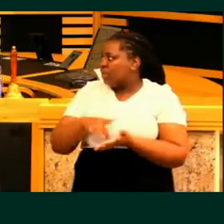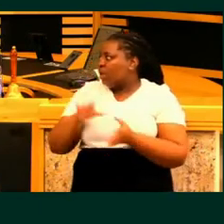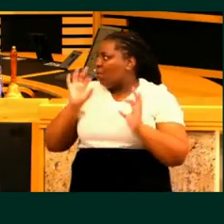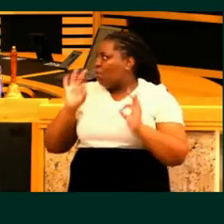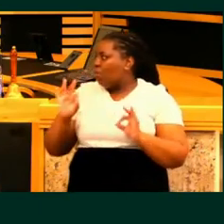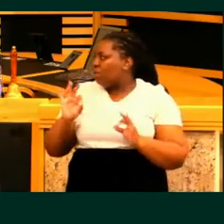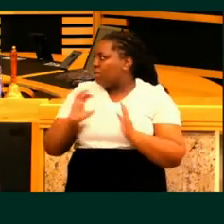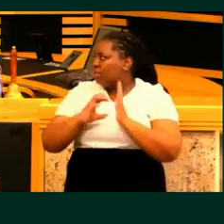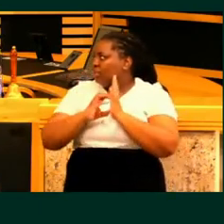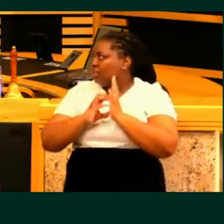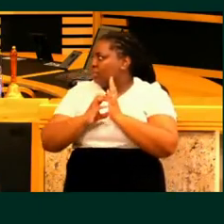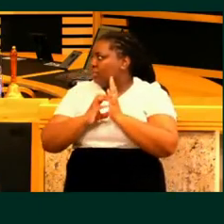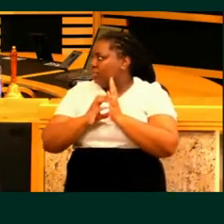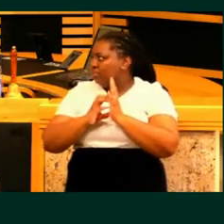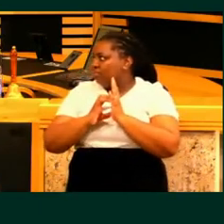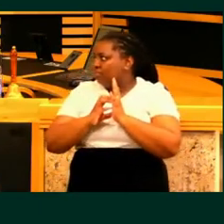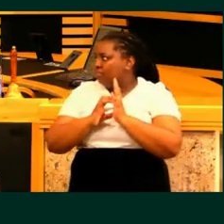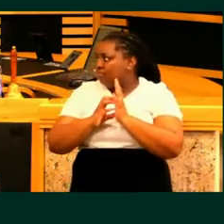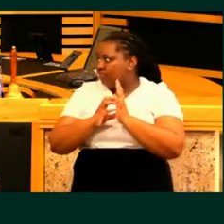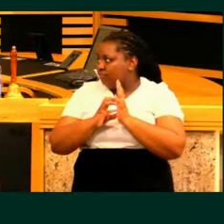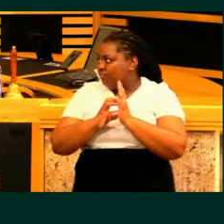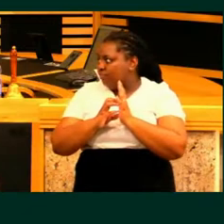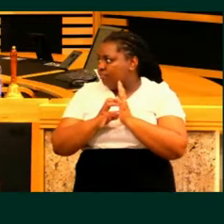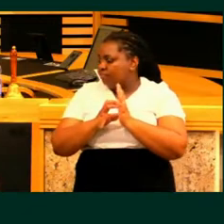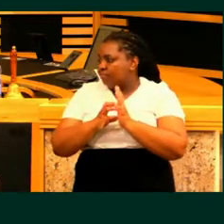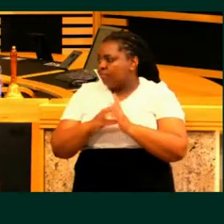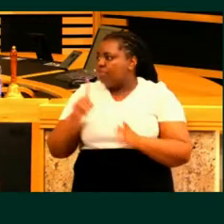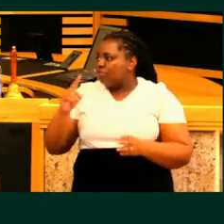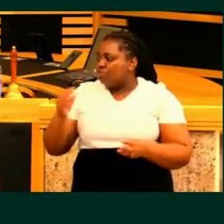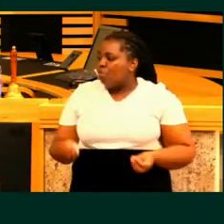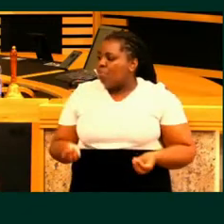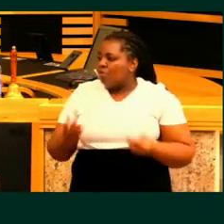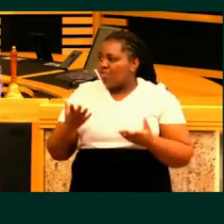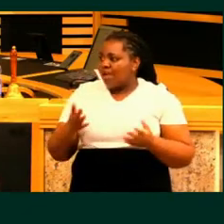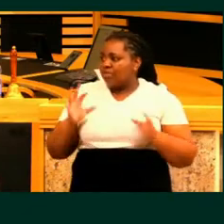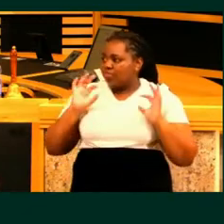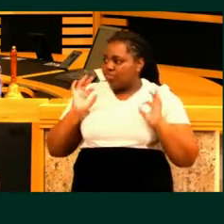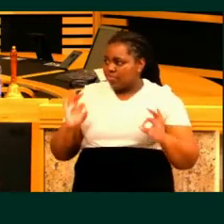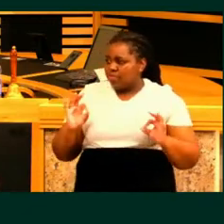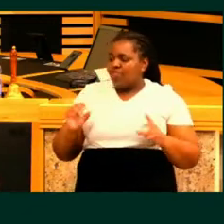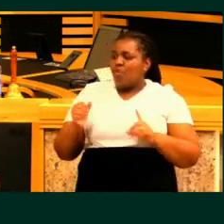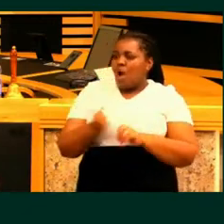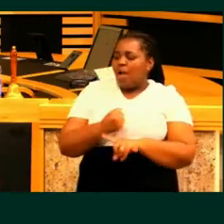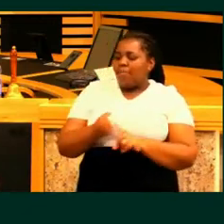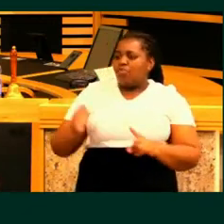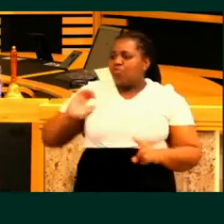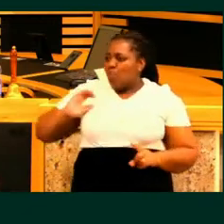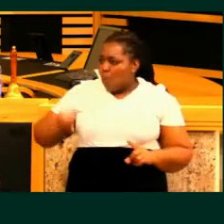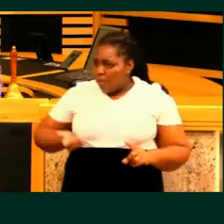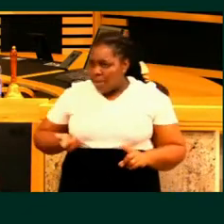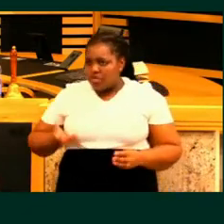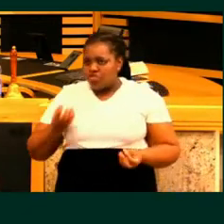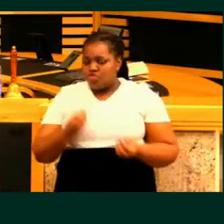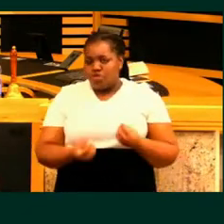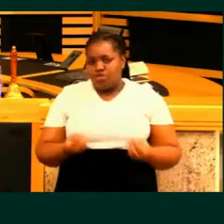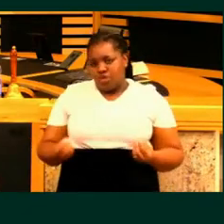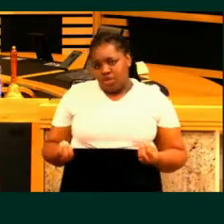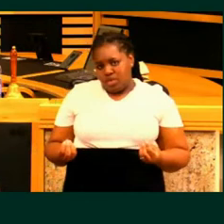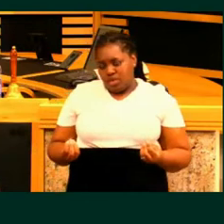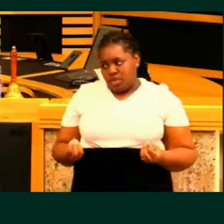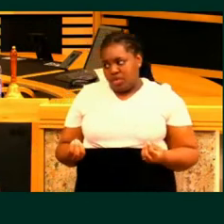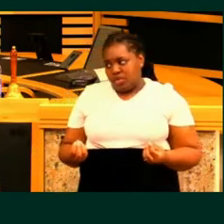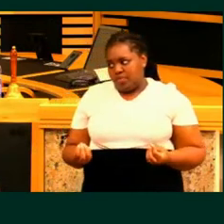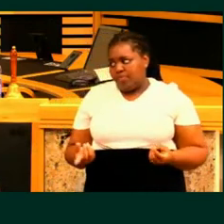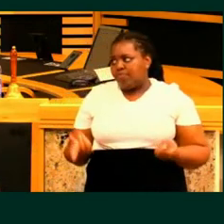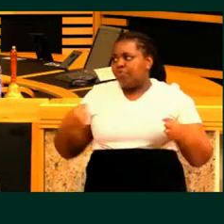how government can collaborate with Partners to provide a comprehensive service for Abused Women and Children on